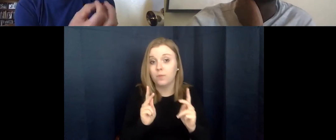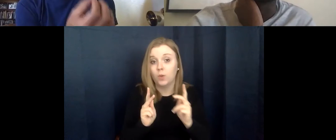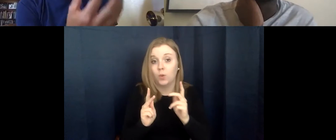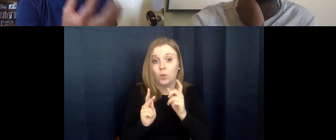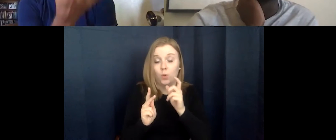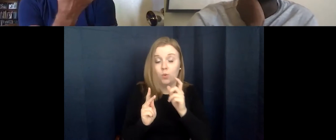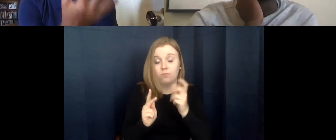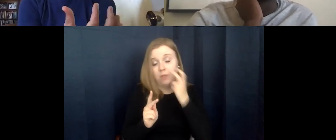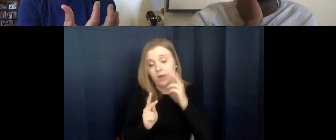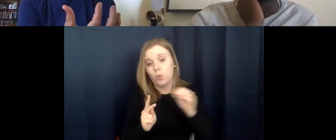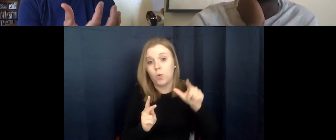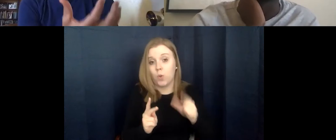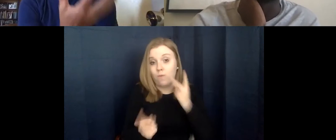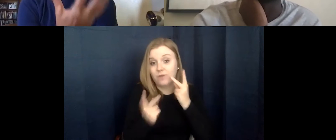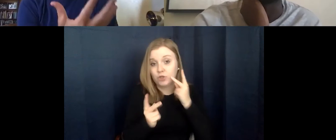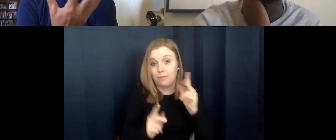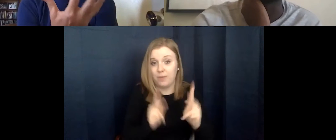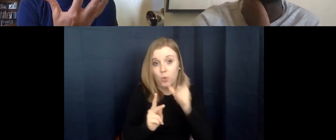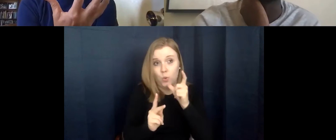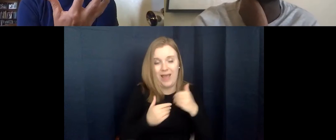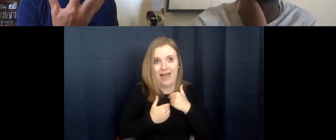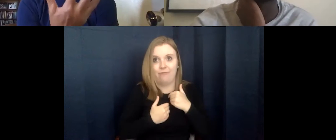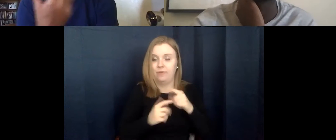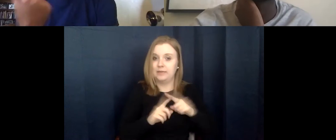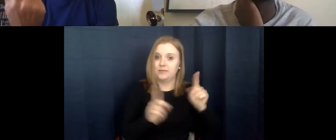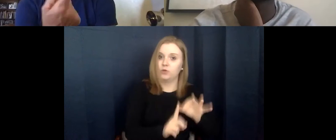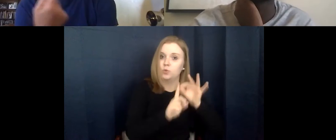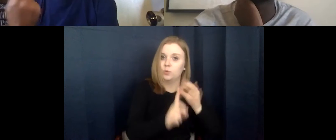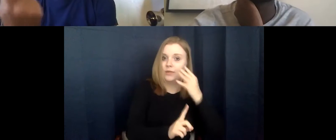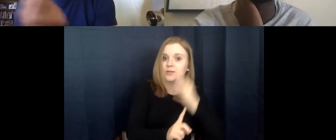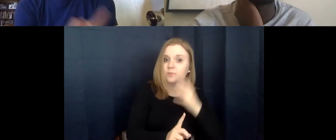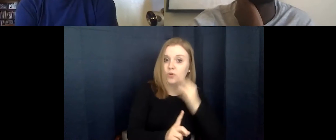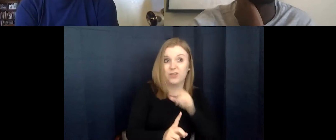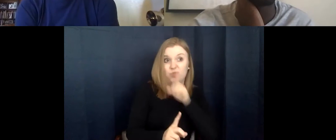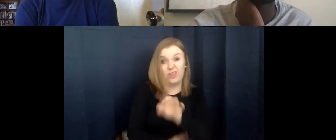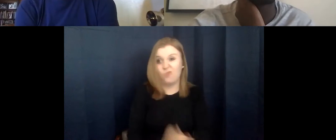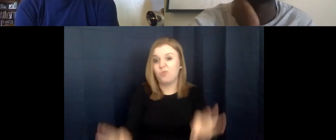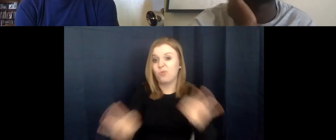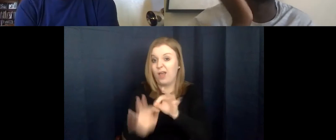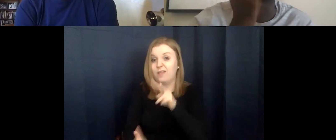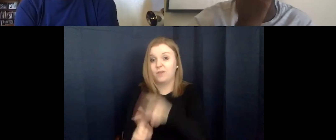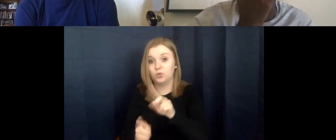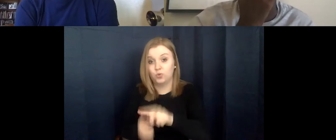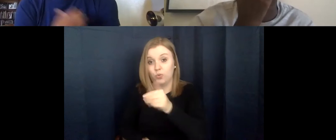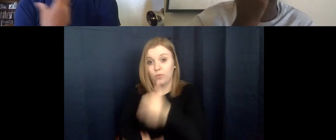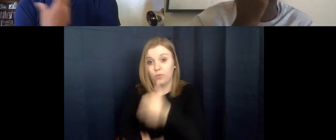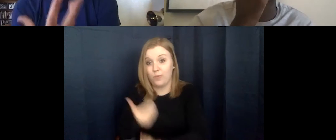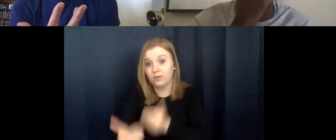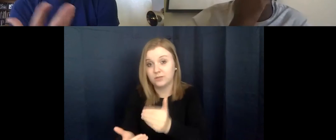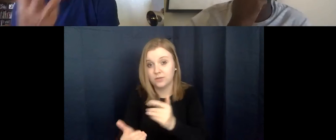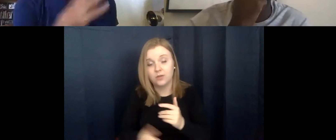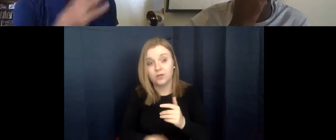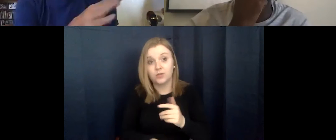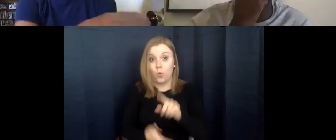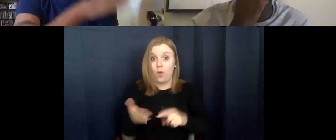vision people who had a really particular experience that was really relevant to the process. And what I Yeah. love is